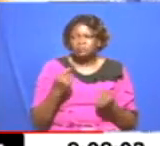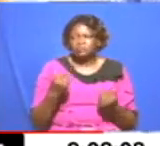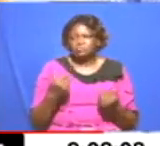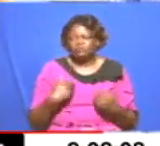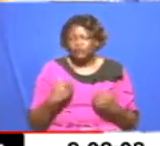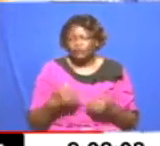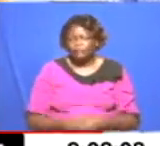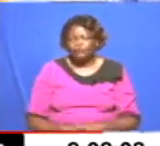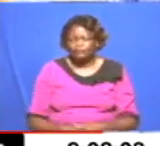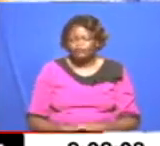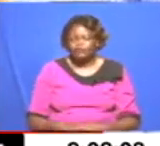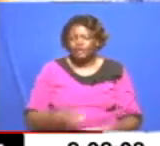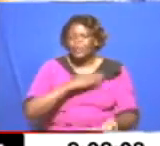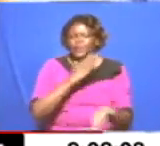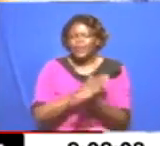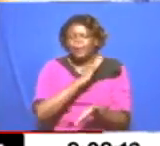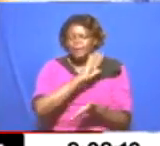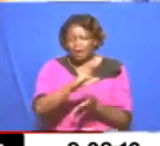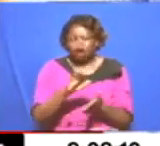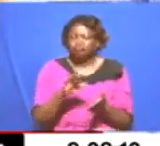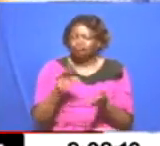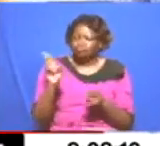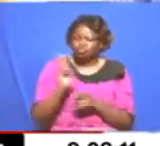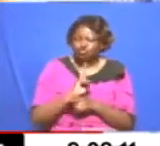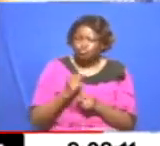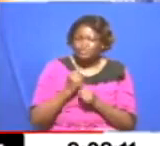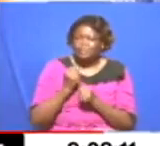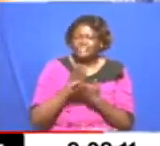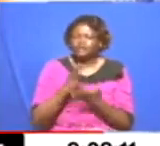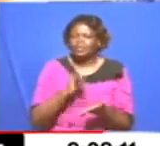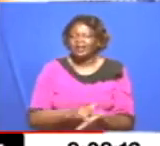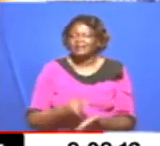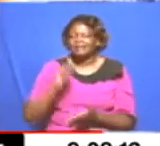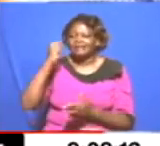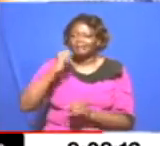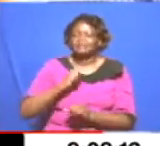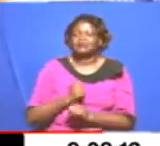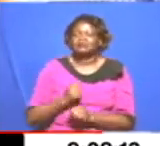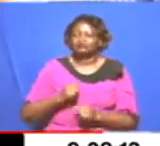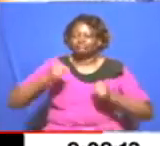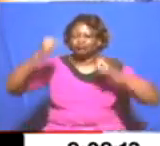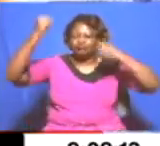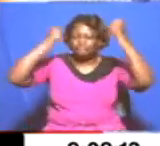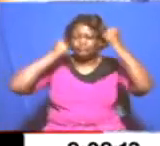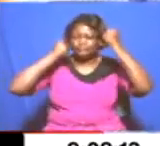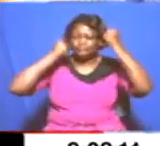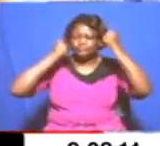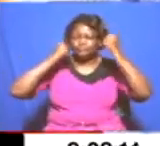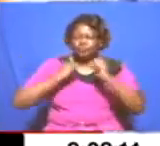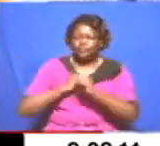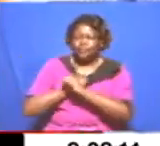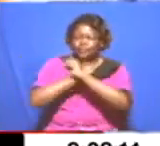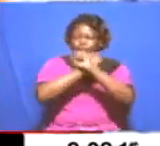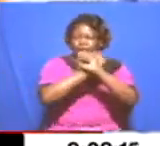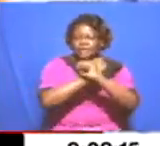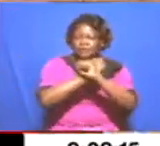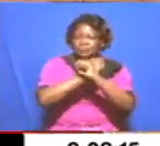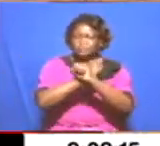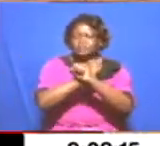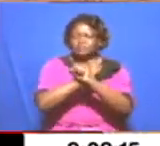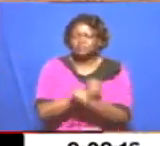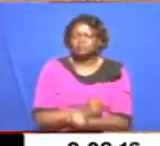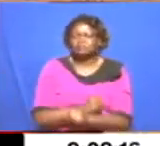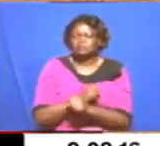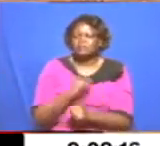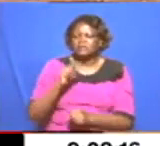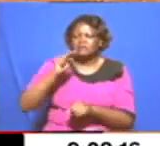his powers to ensure Kenya Defense Forces safeguard the territorial integrity of this nation.